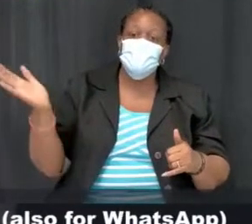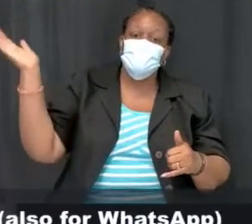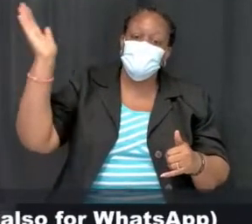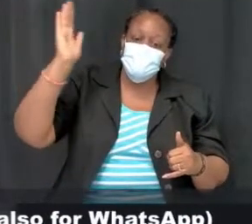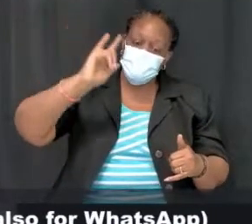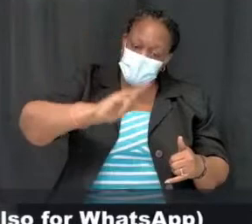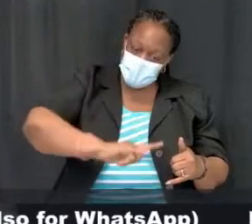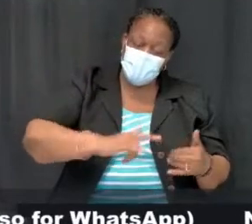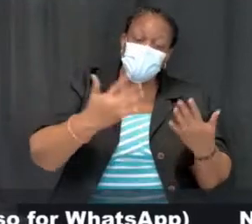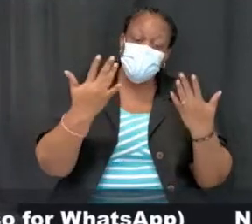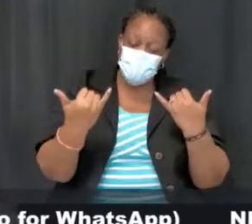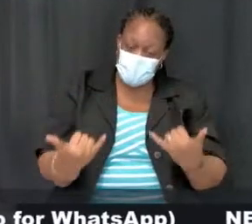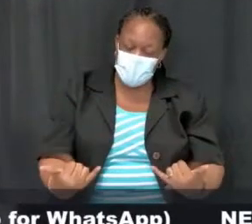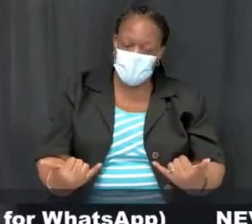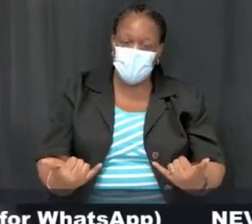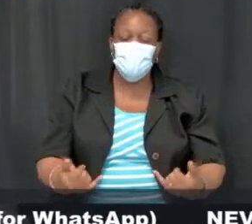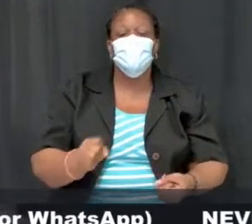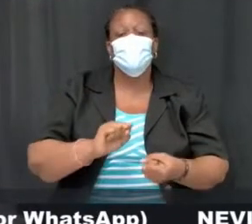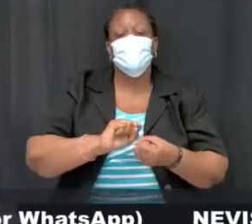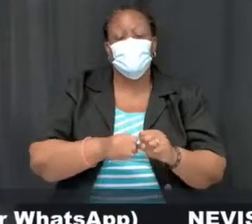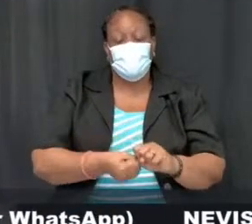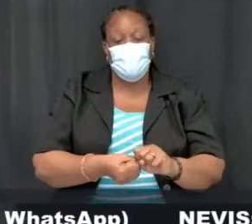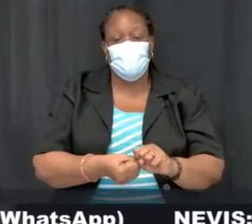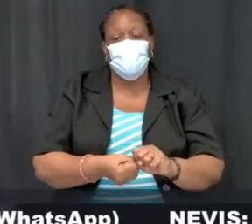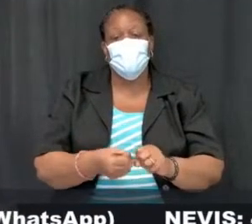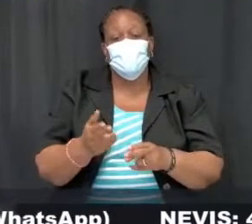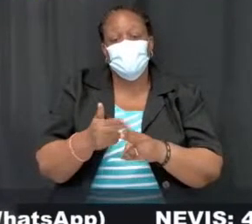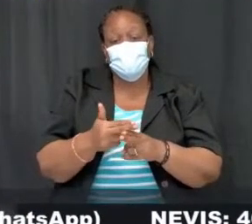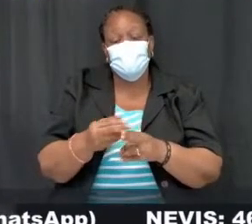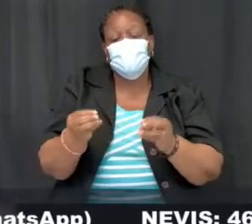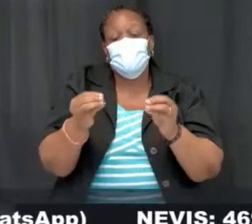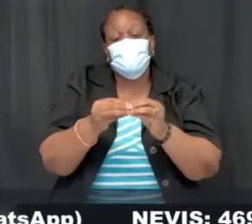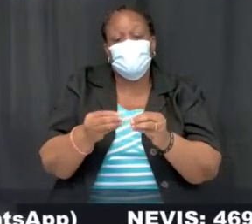asking the general public to be mindful of such.